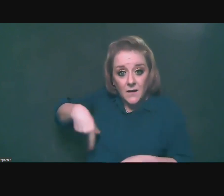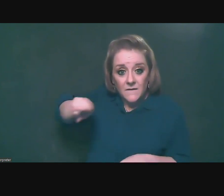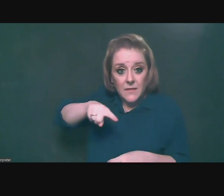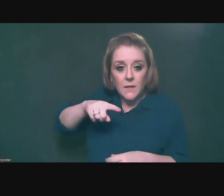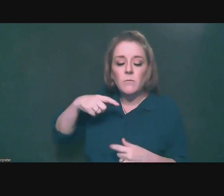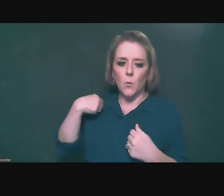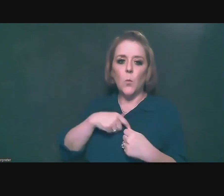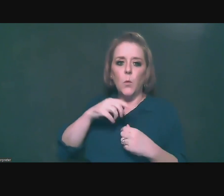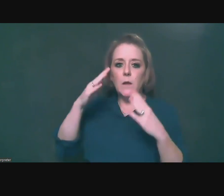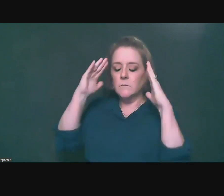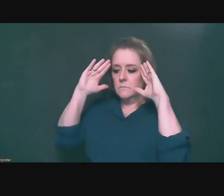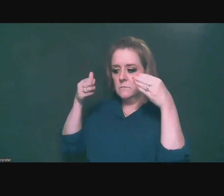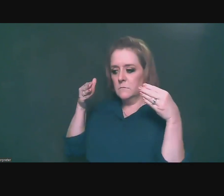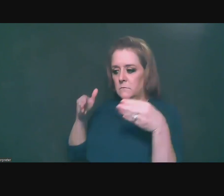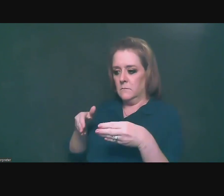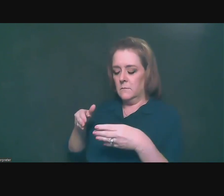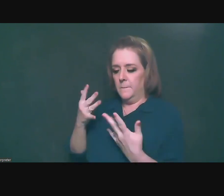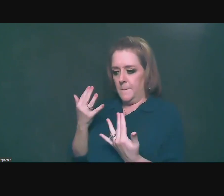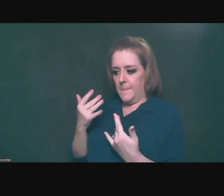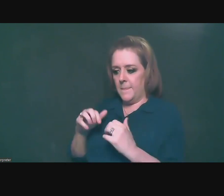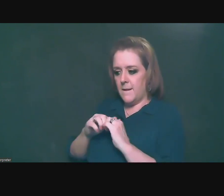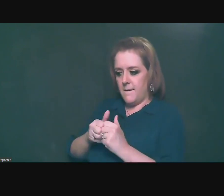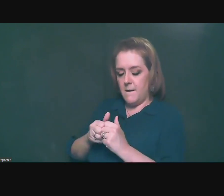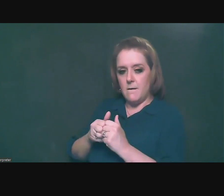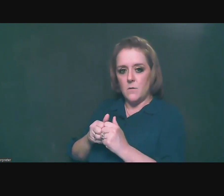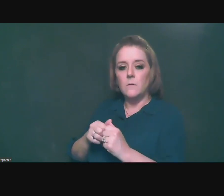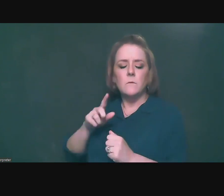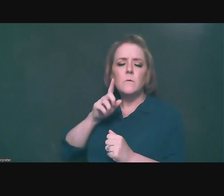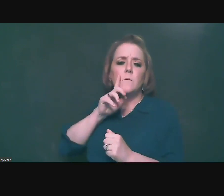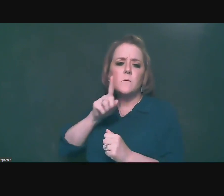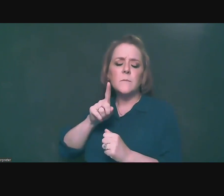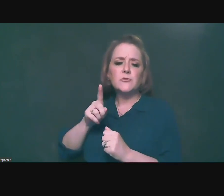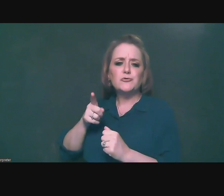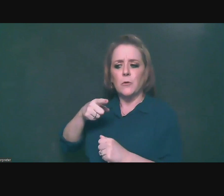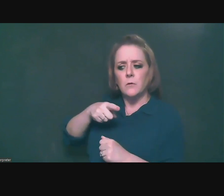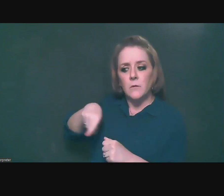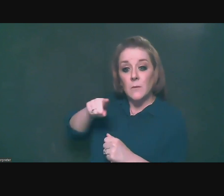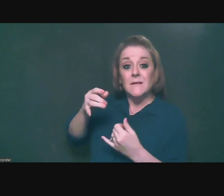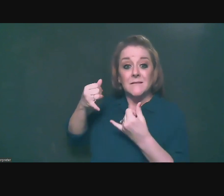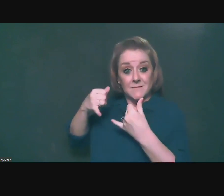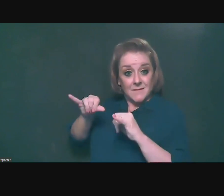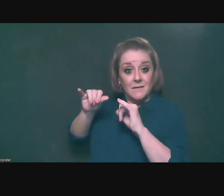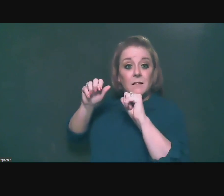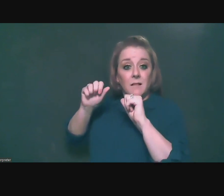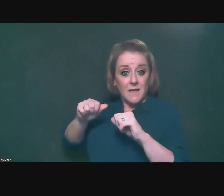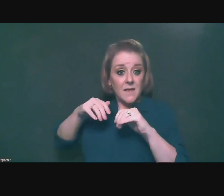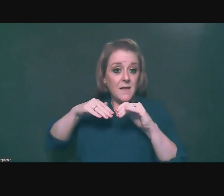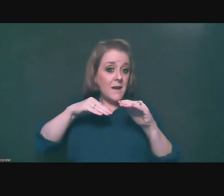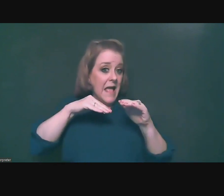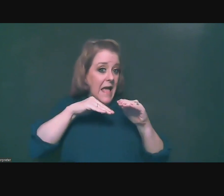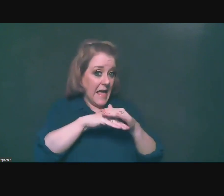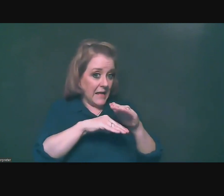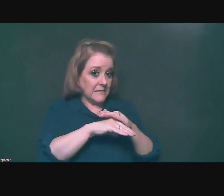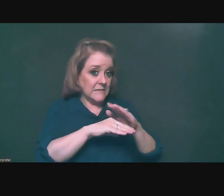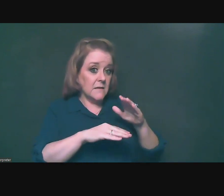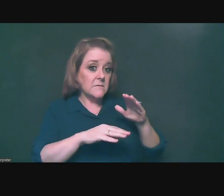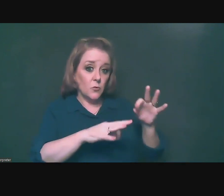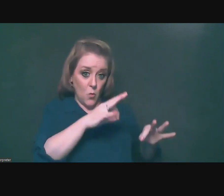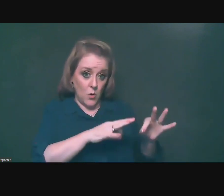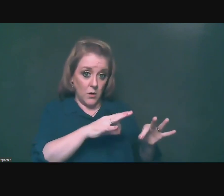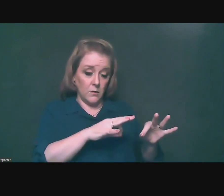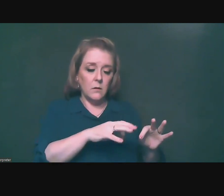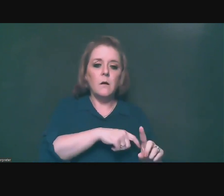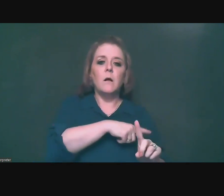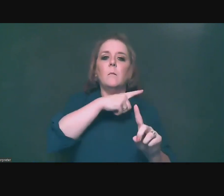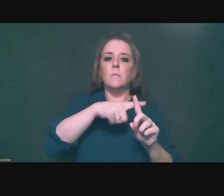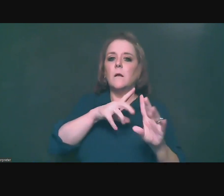And we will make sure that those will still have access to our courts while providing